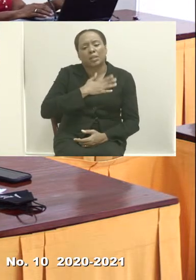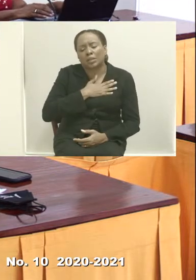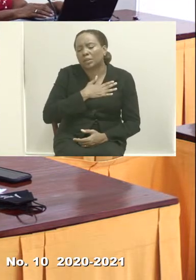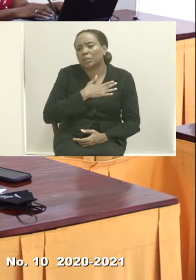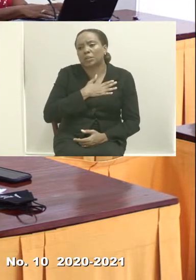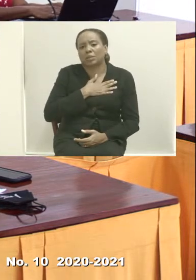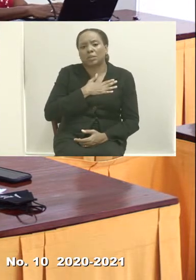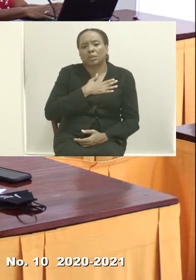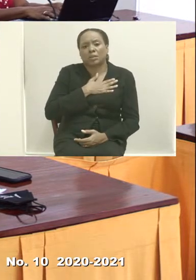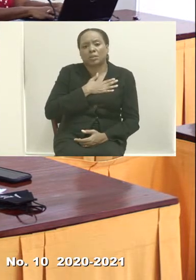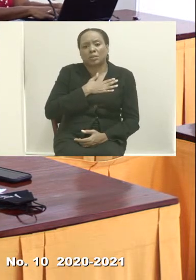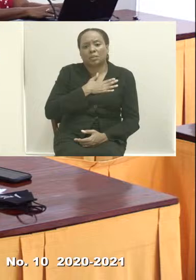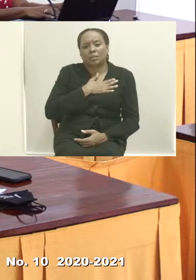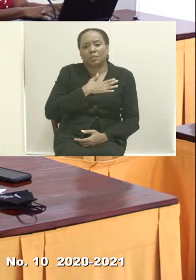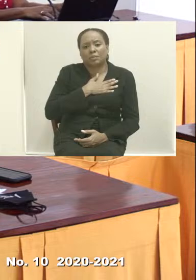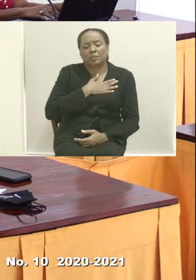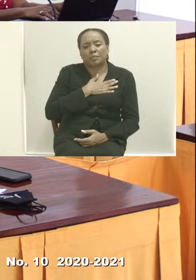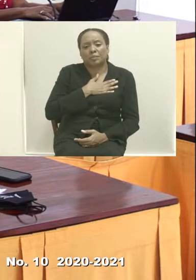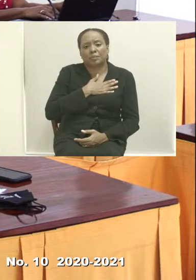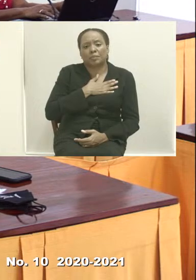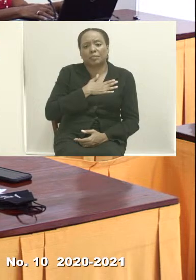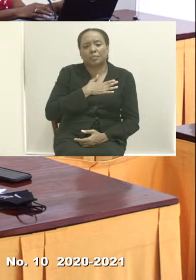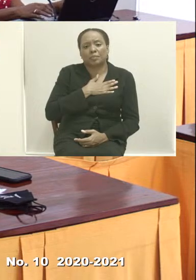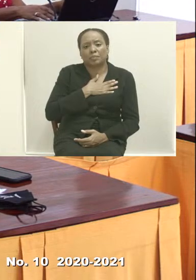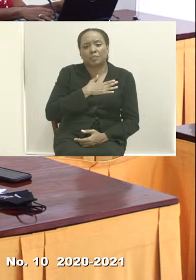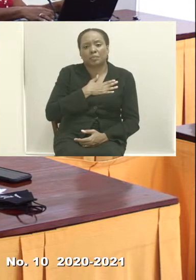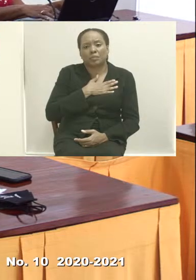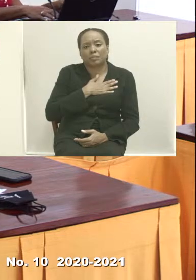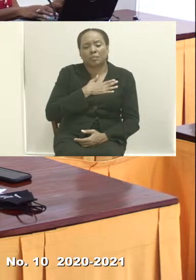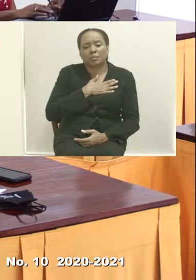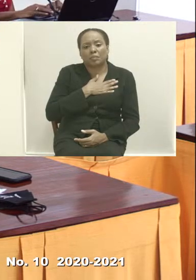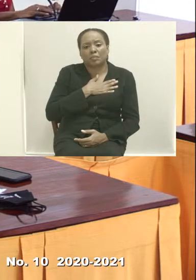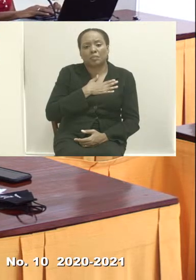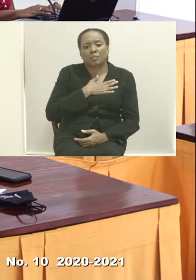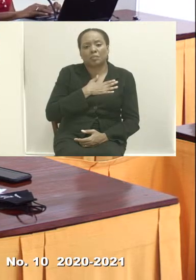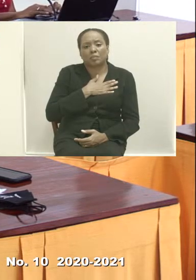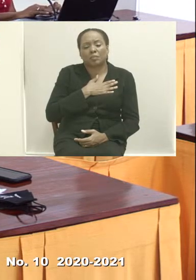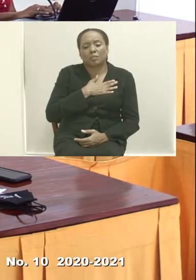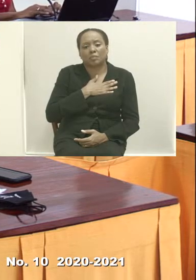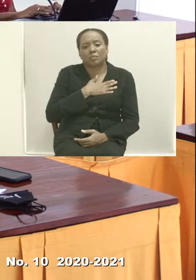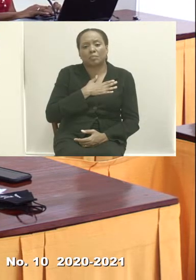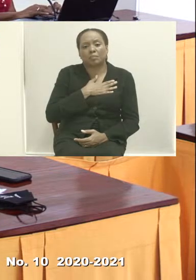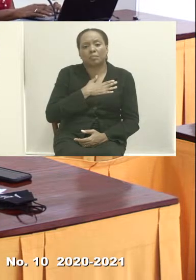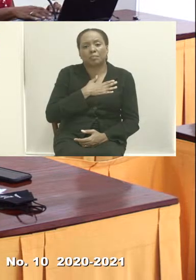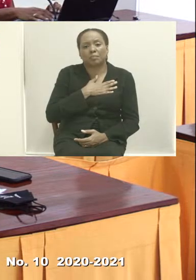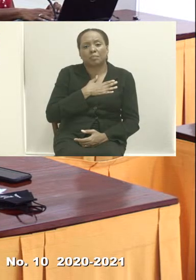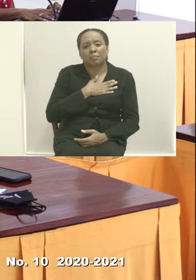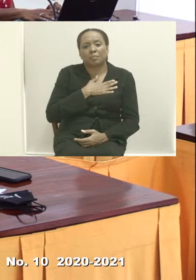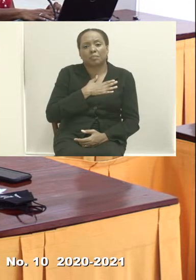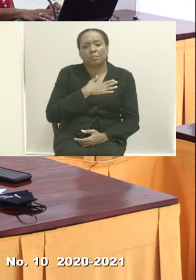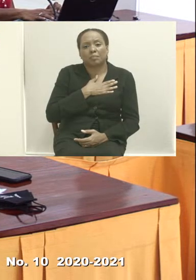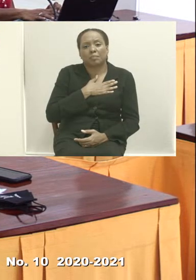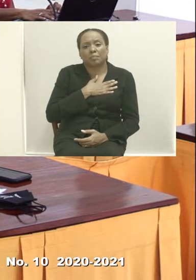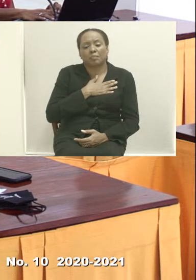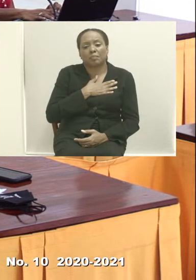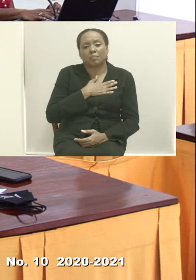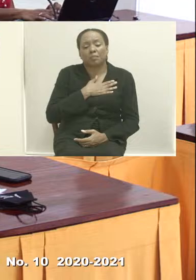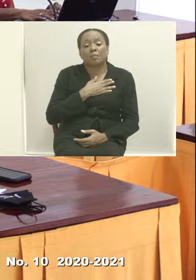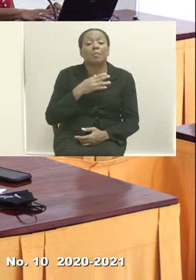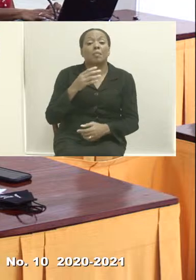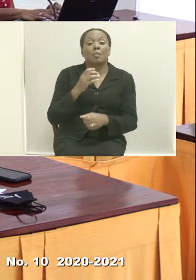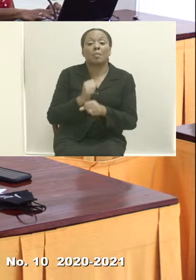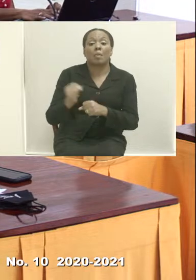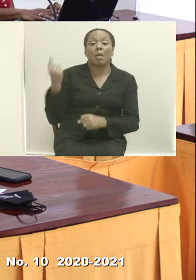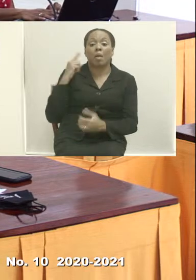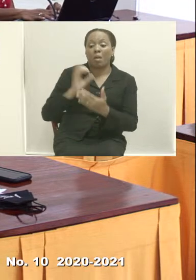sector, that we have between October and today been able to come to this place